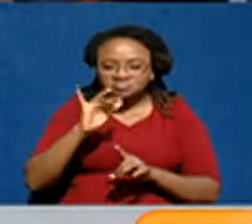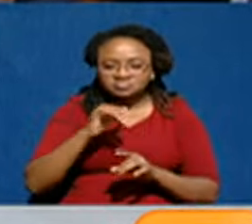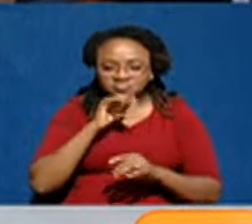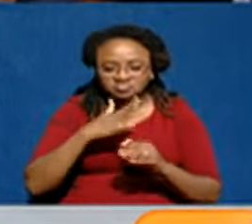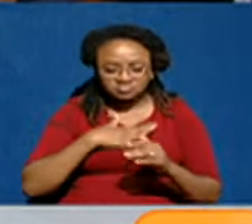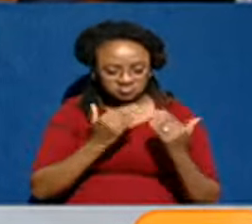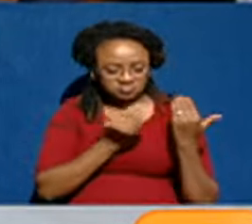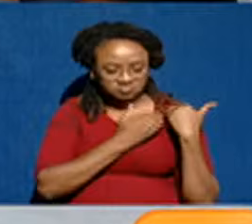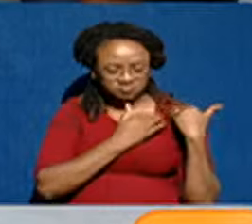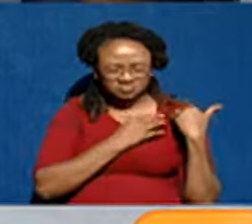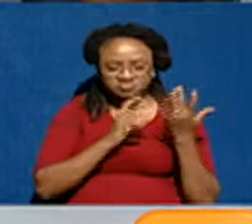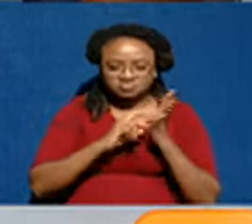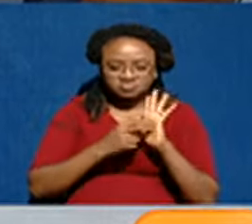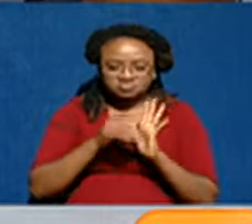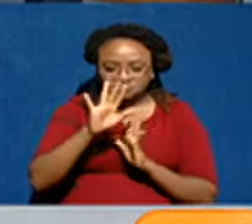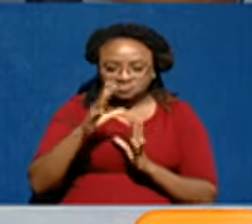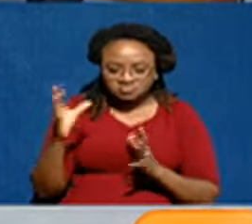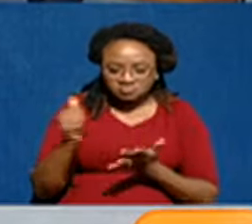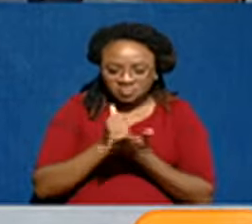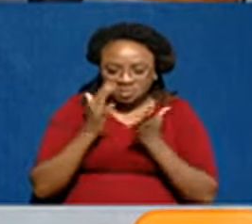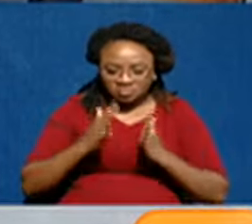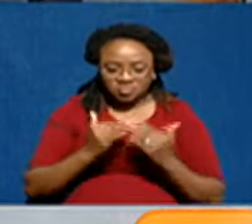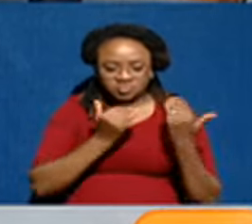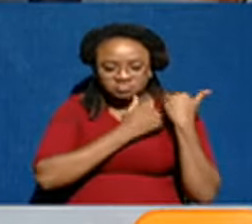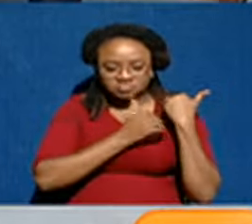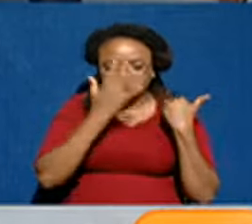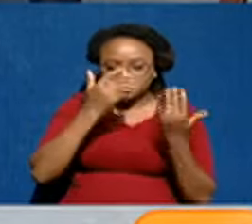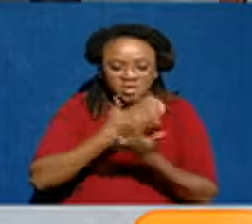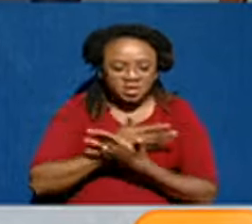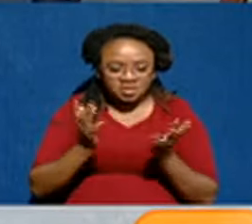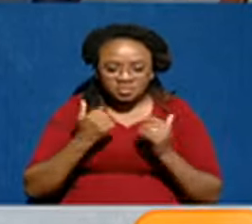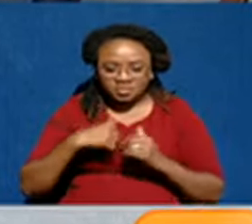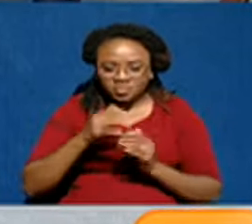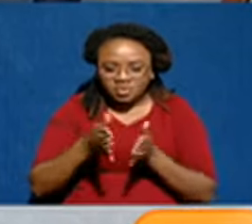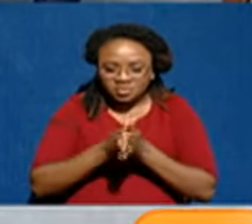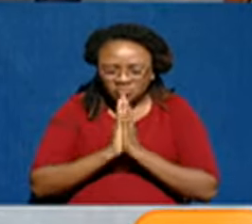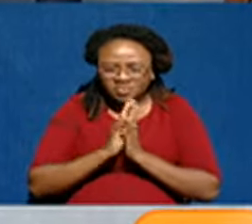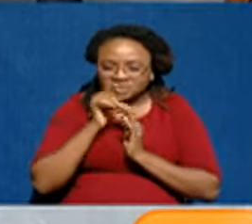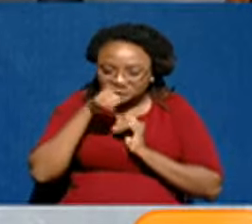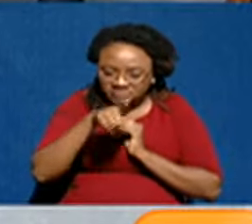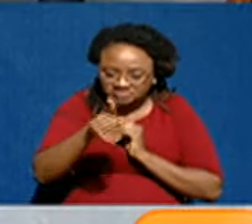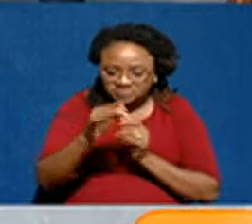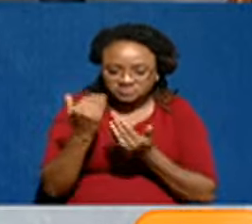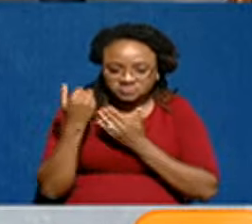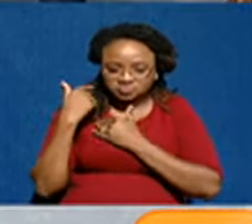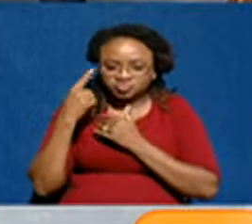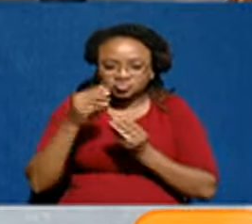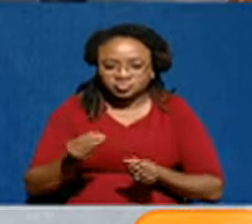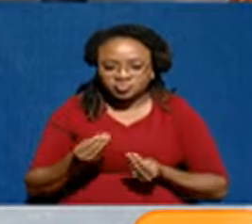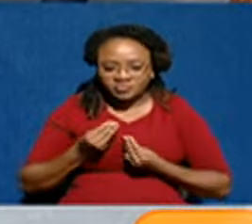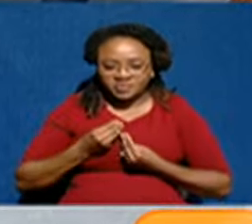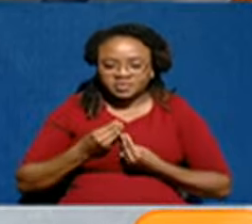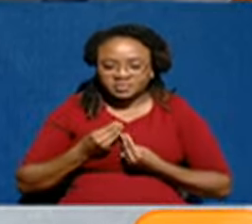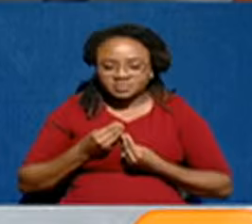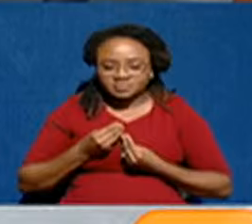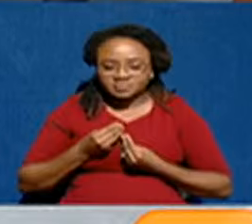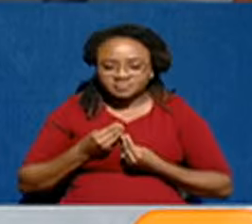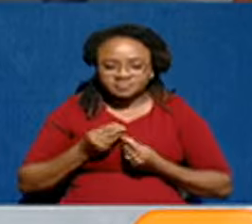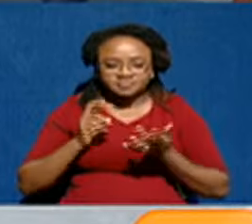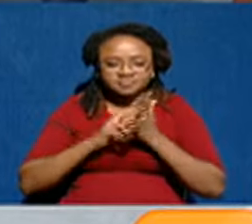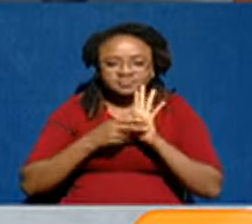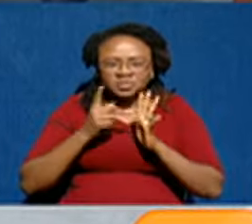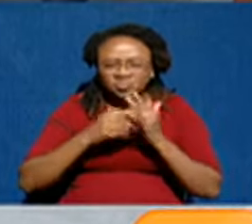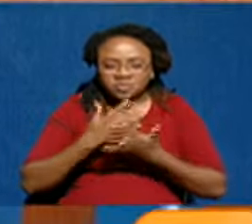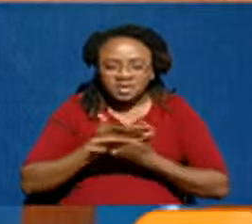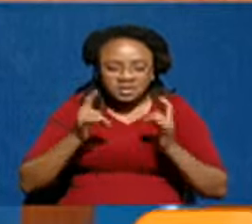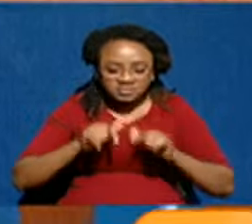court. It is on the employer's court, because whatever we're asking for, they're the ones to actually provide. And so, anytime they want us